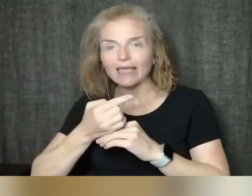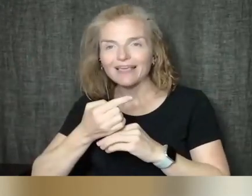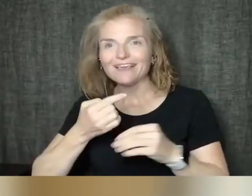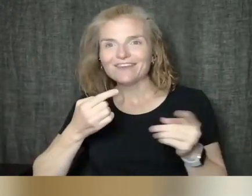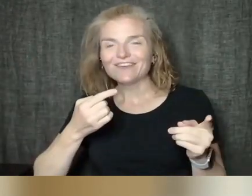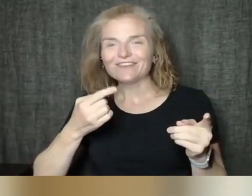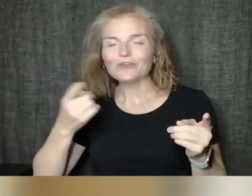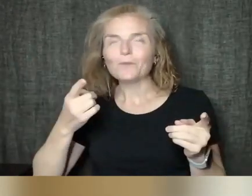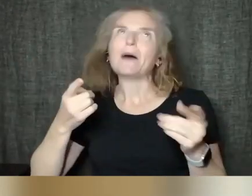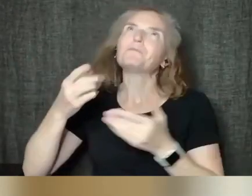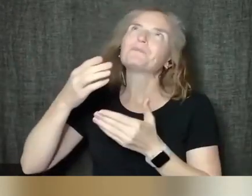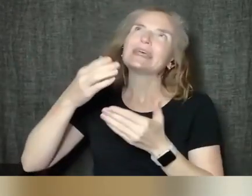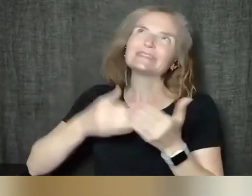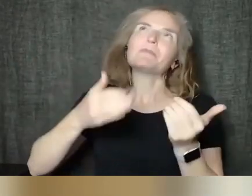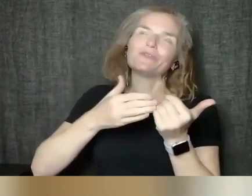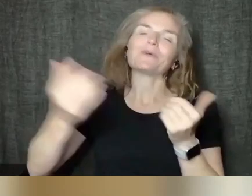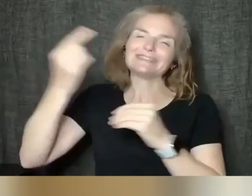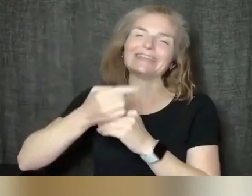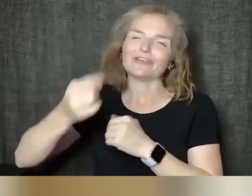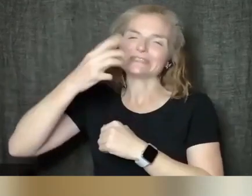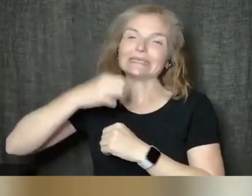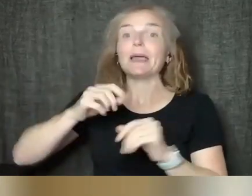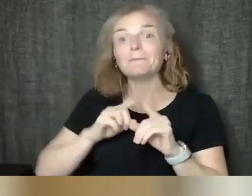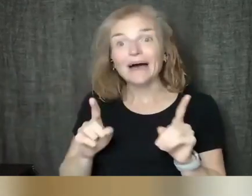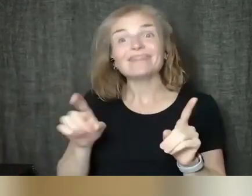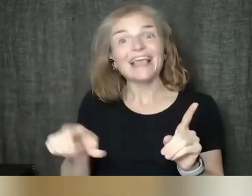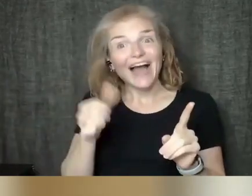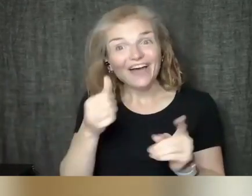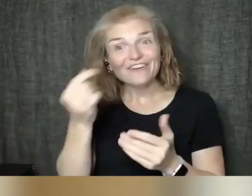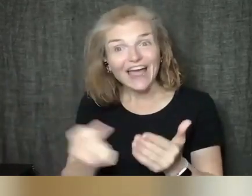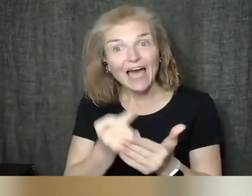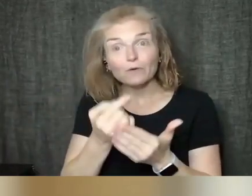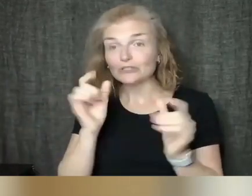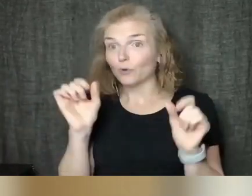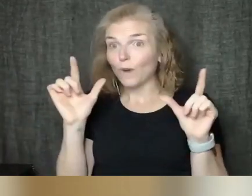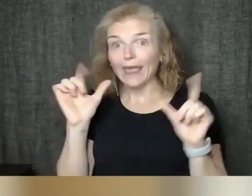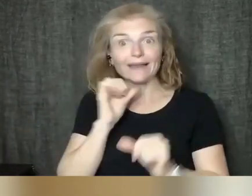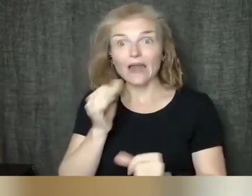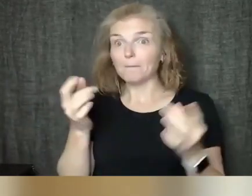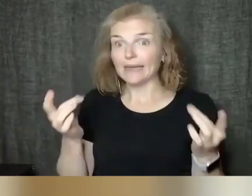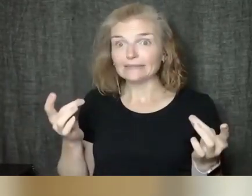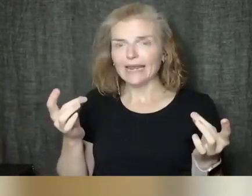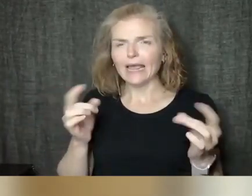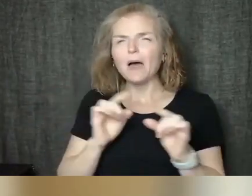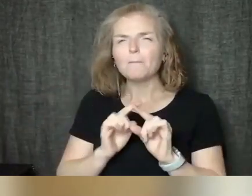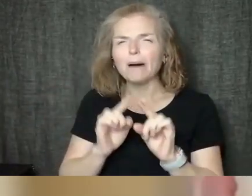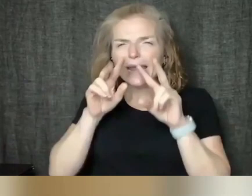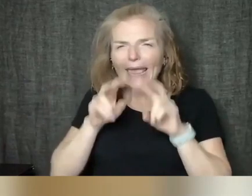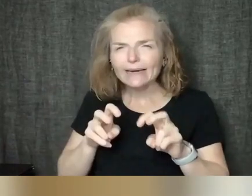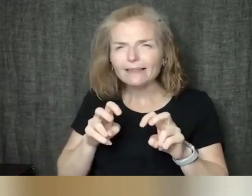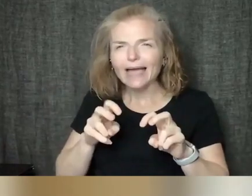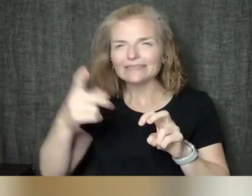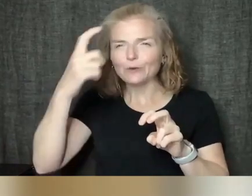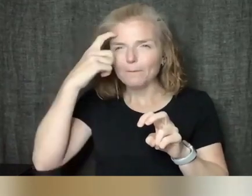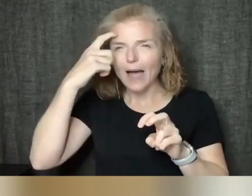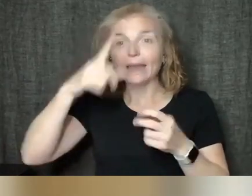those are asleep, but whatever other hours of the day, you're not asleep. And I think watching the mind when we're cooking, when